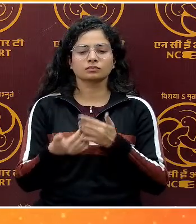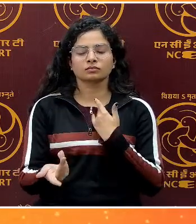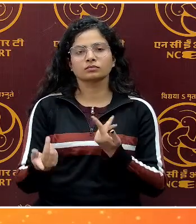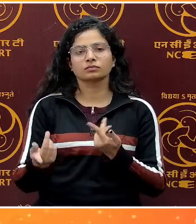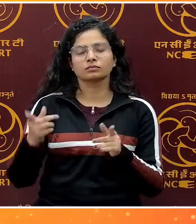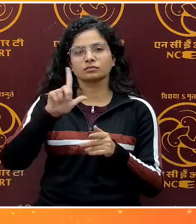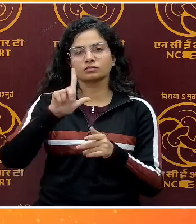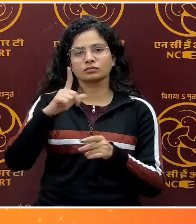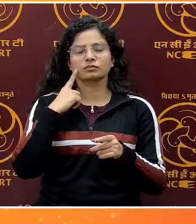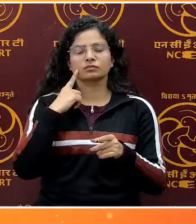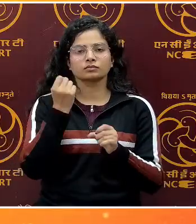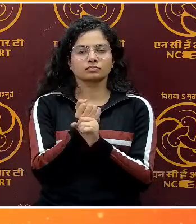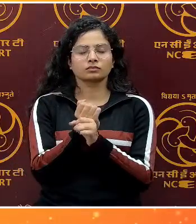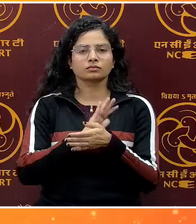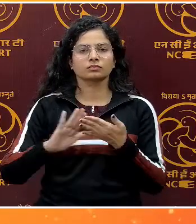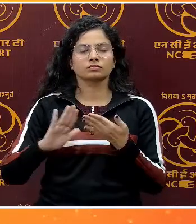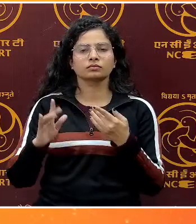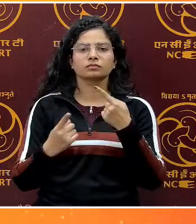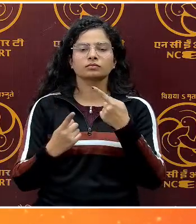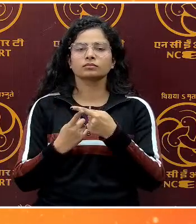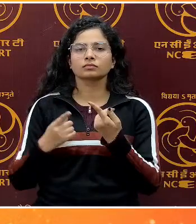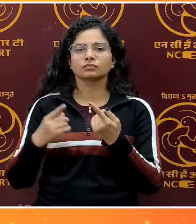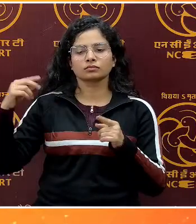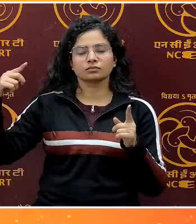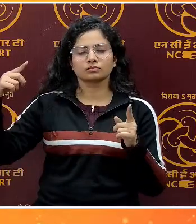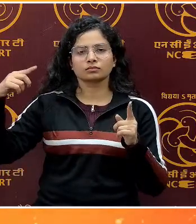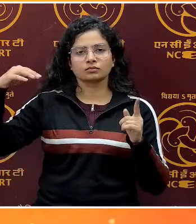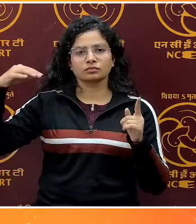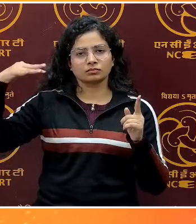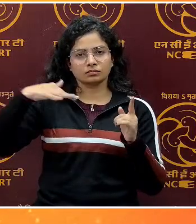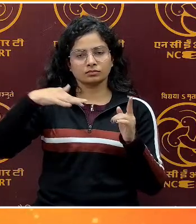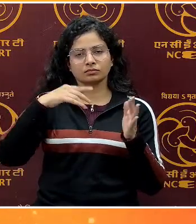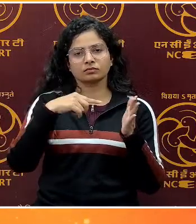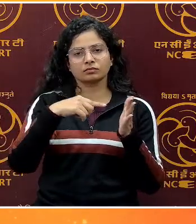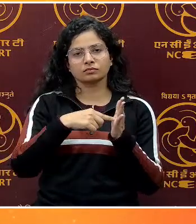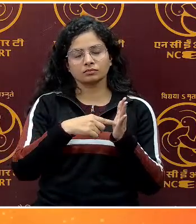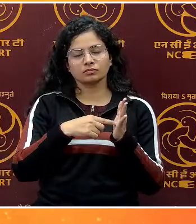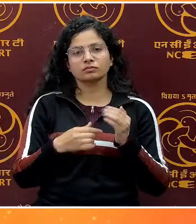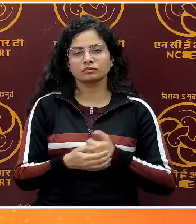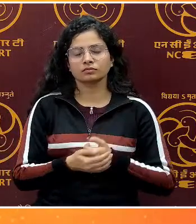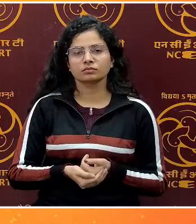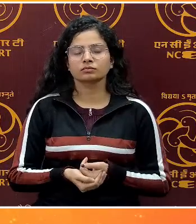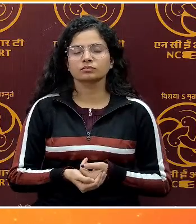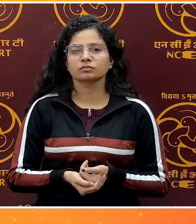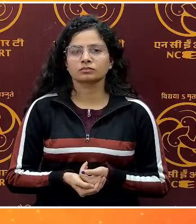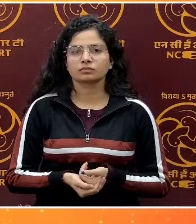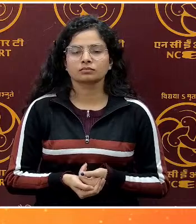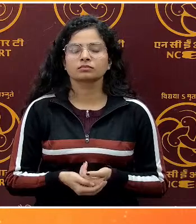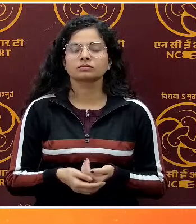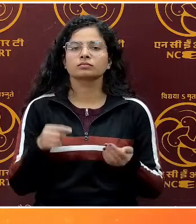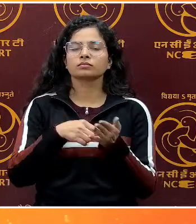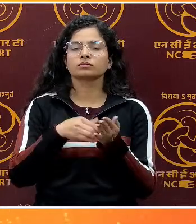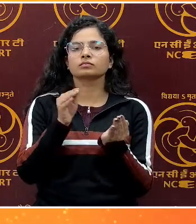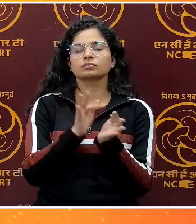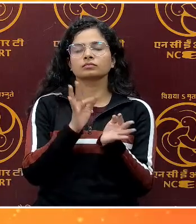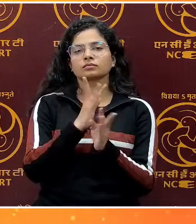converging, so light rays are coming. Okay. Now here we have our